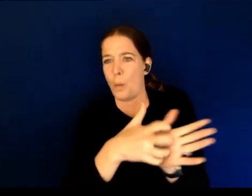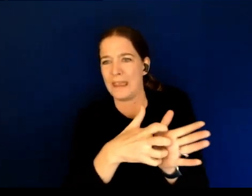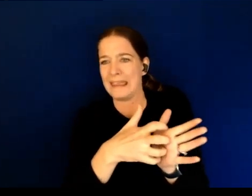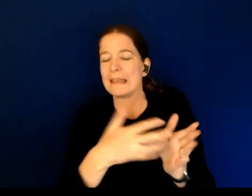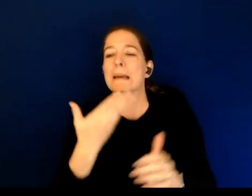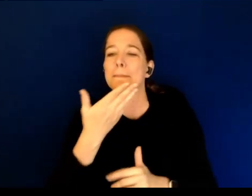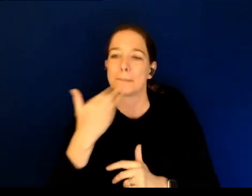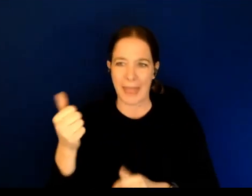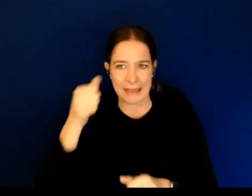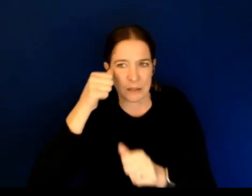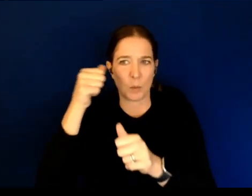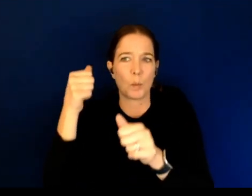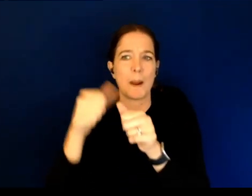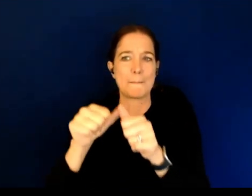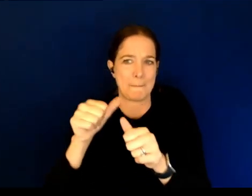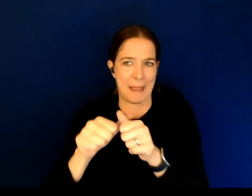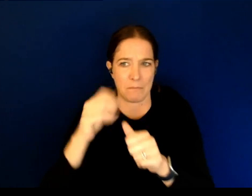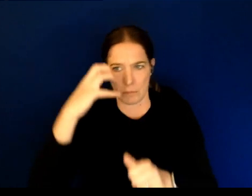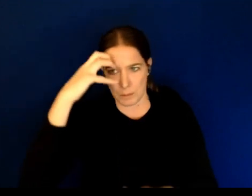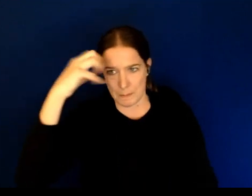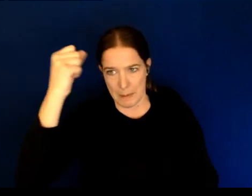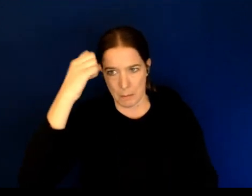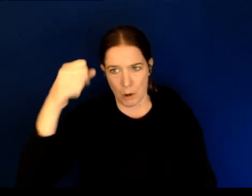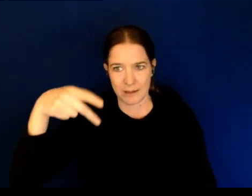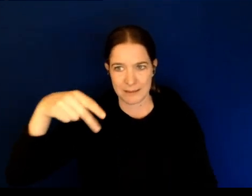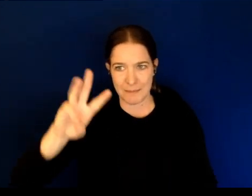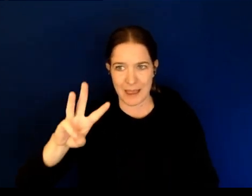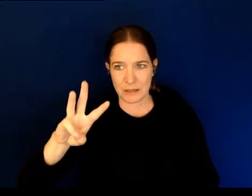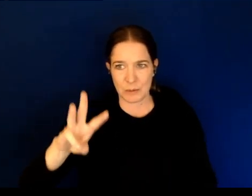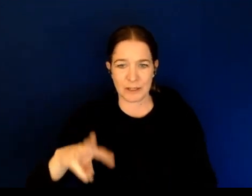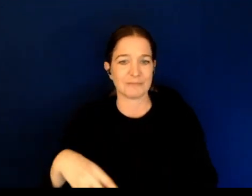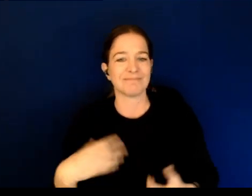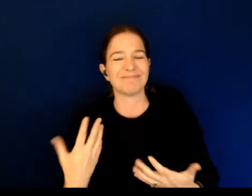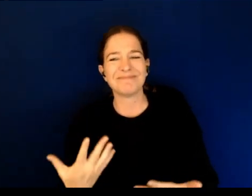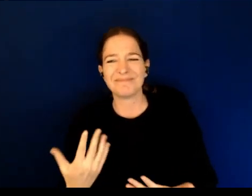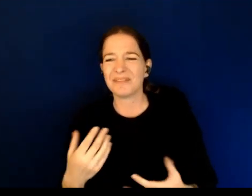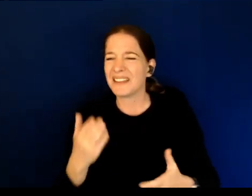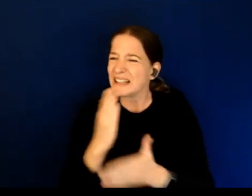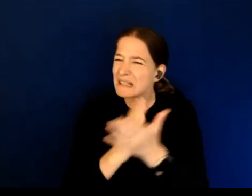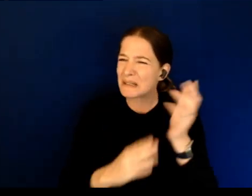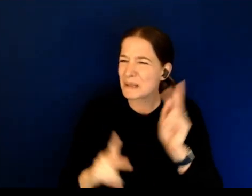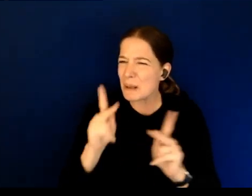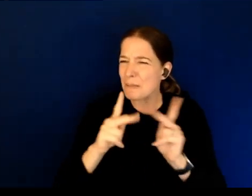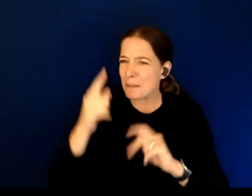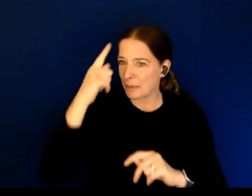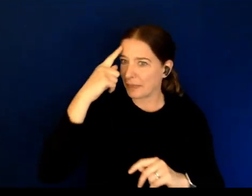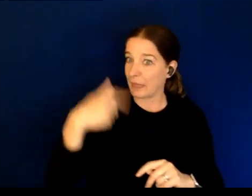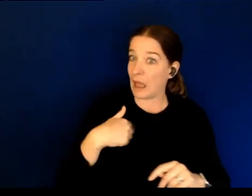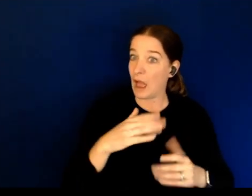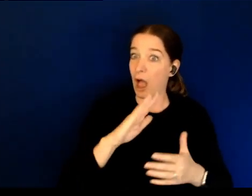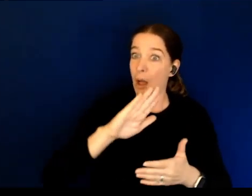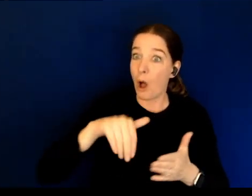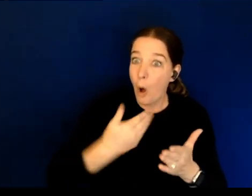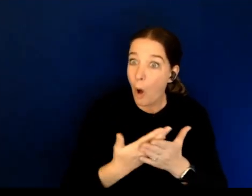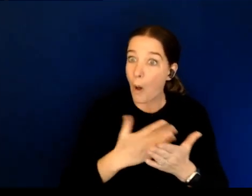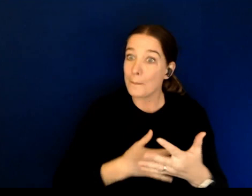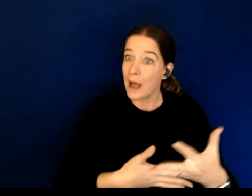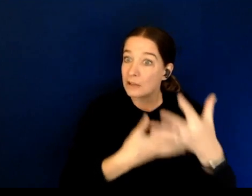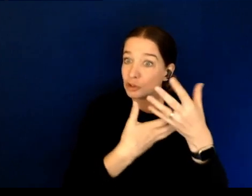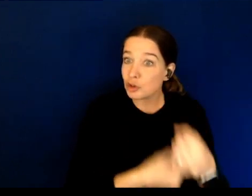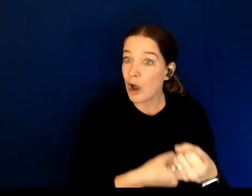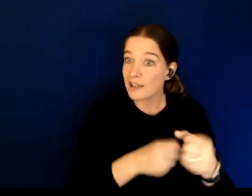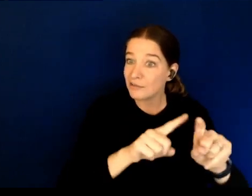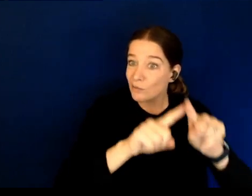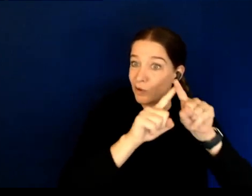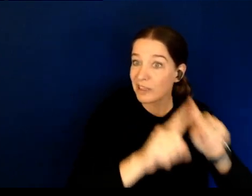Some people worry that by using a password manager, they are putting their eggs all in one basket.